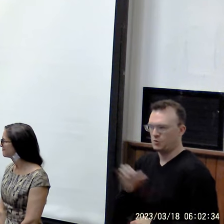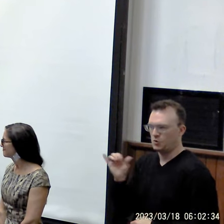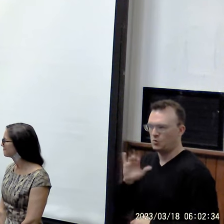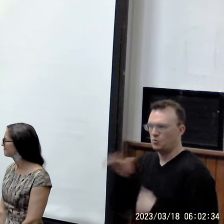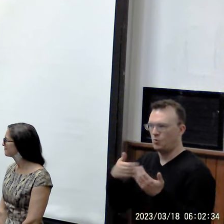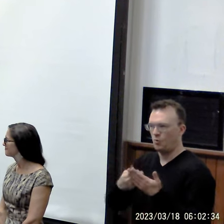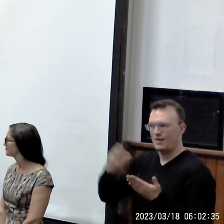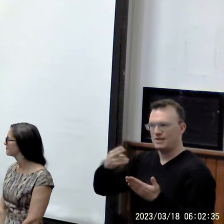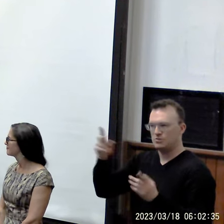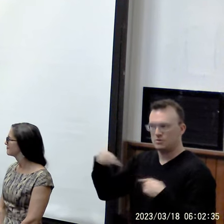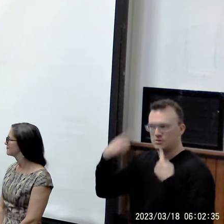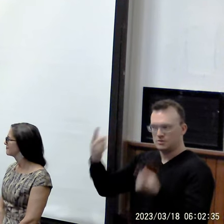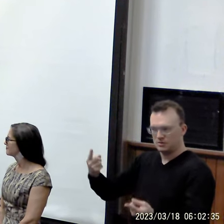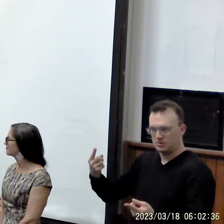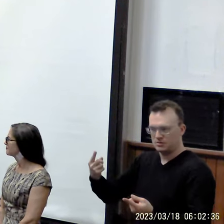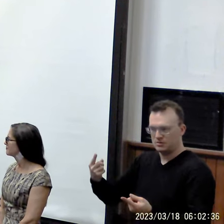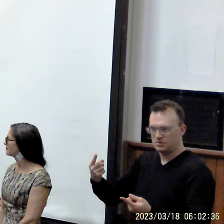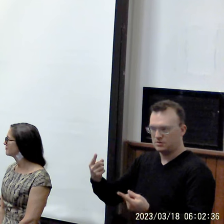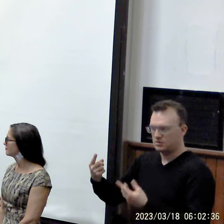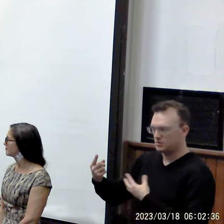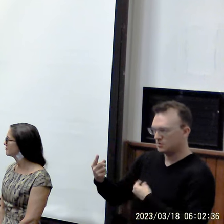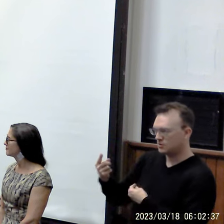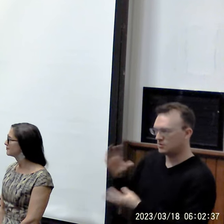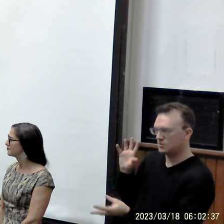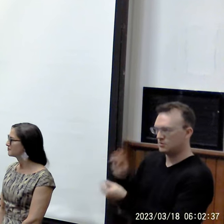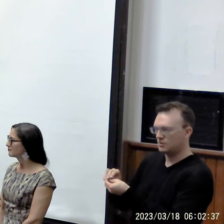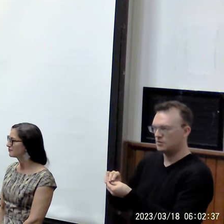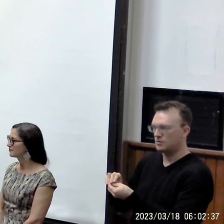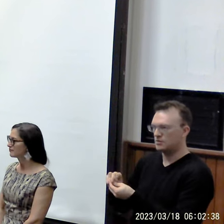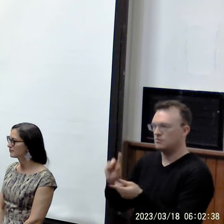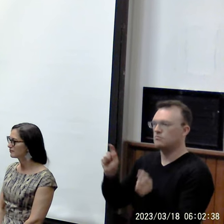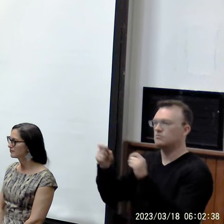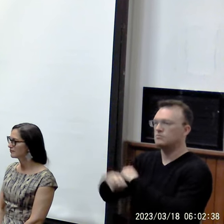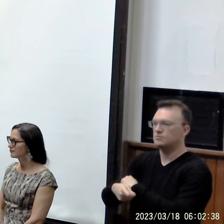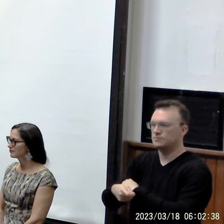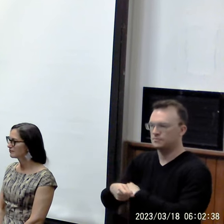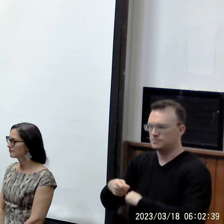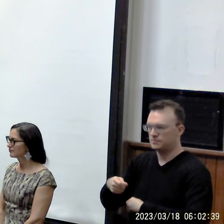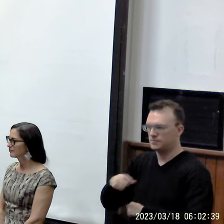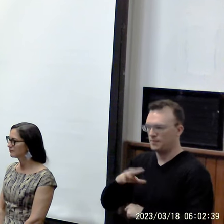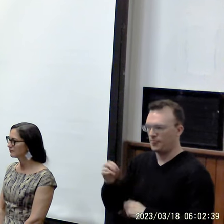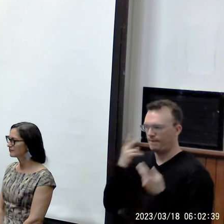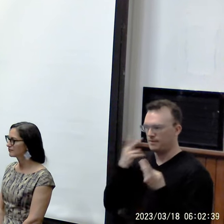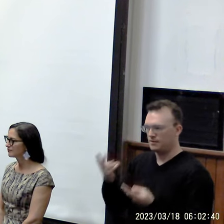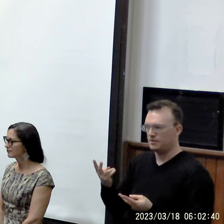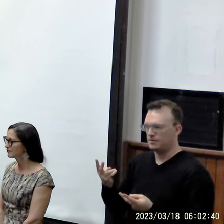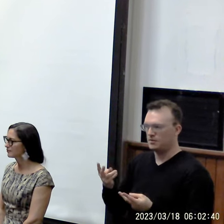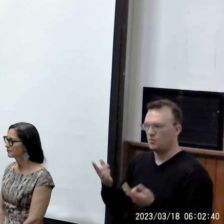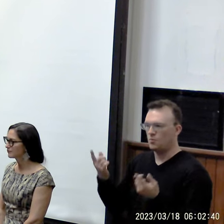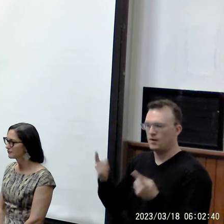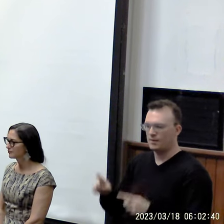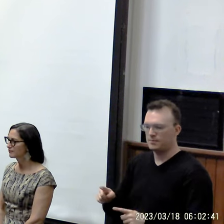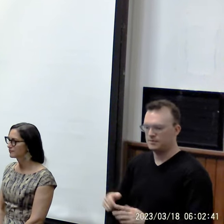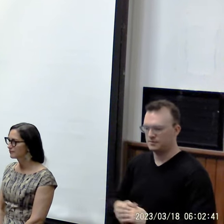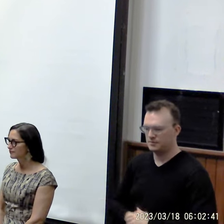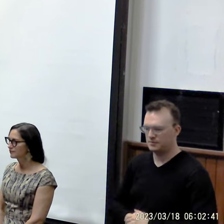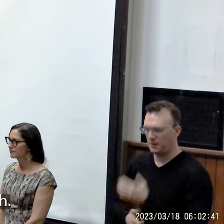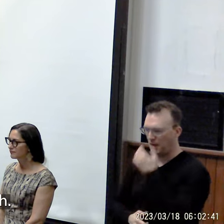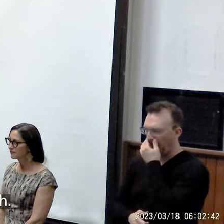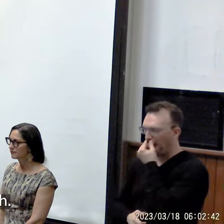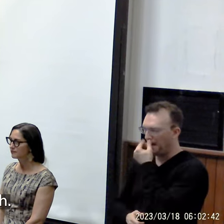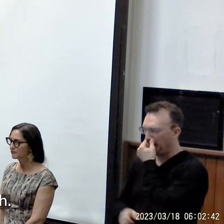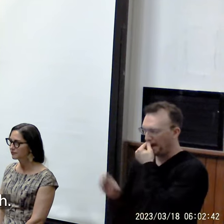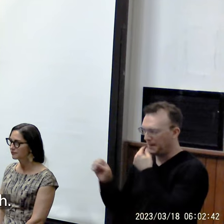history that it pulls upon, and they just kind of flip it and just see what happens. So